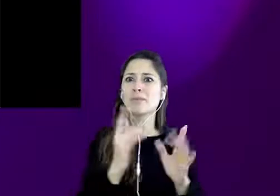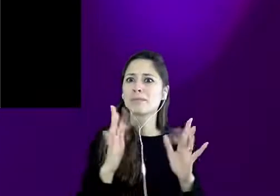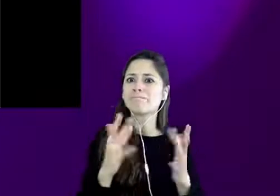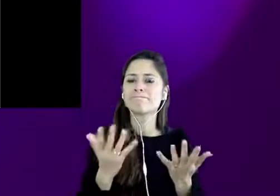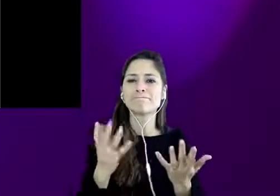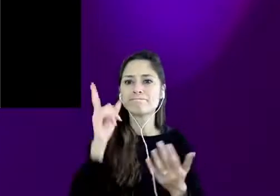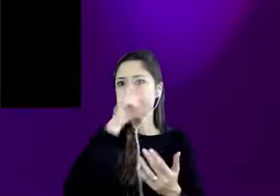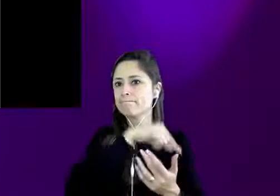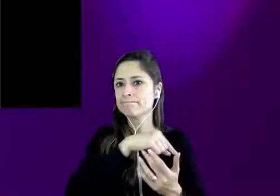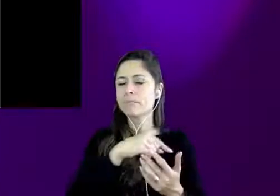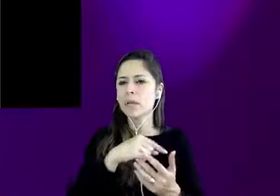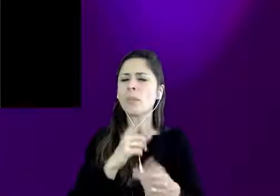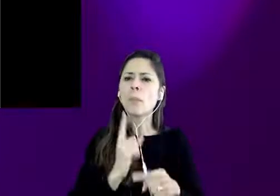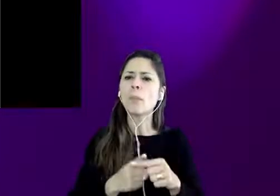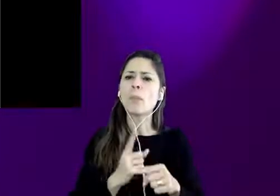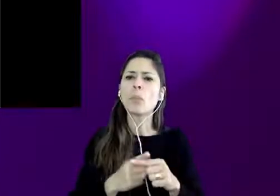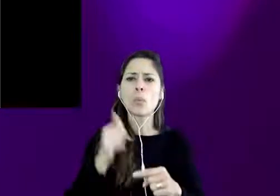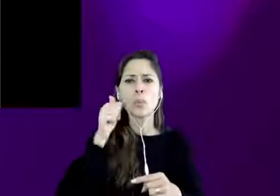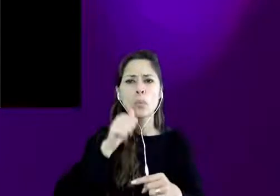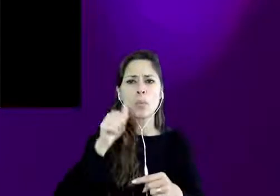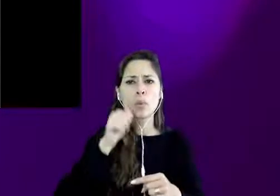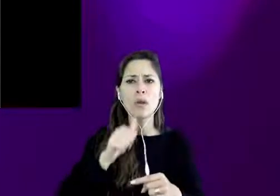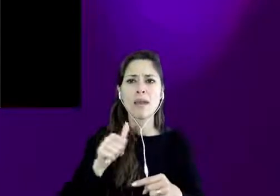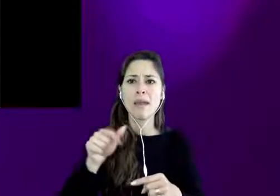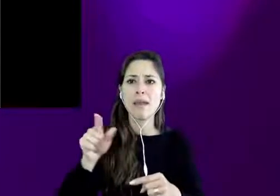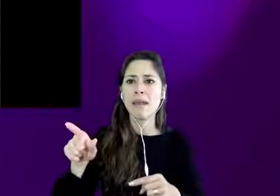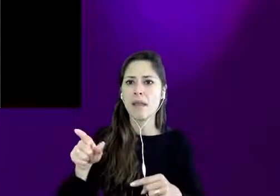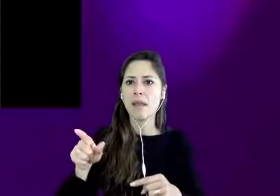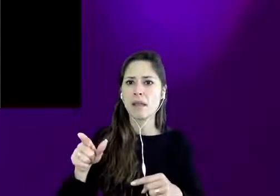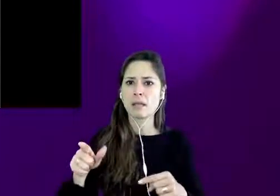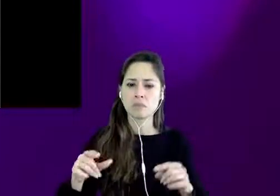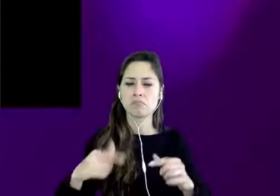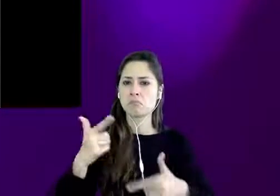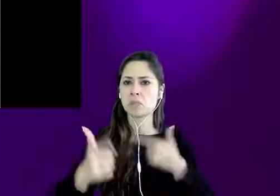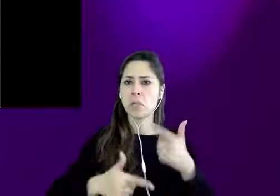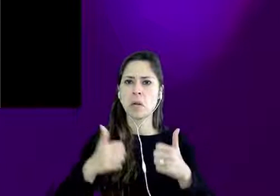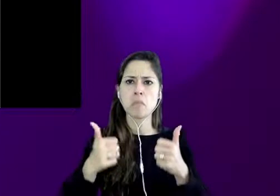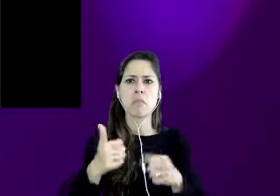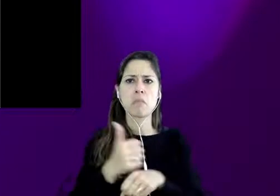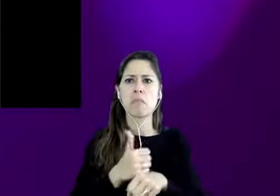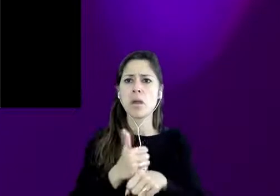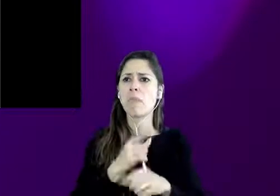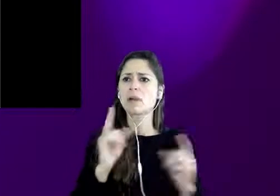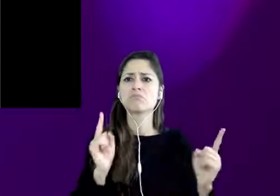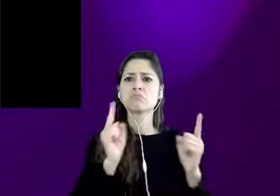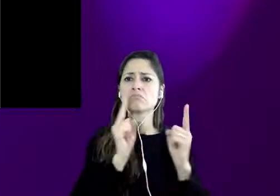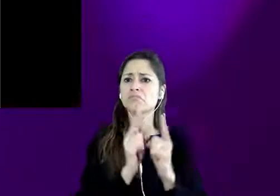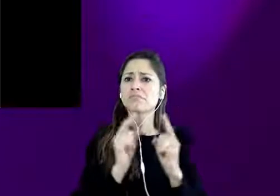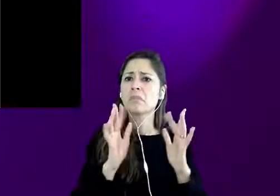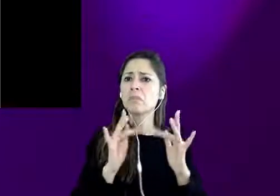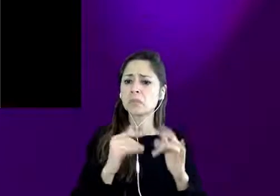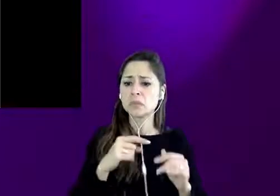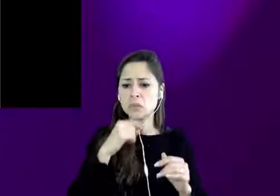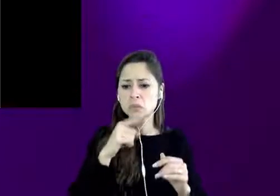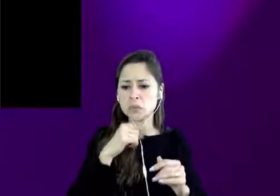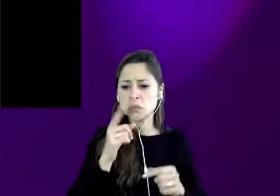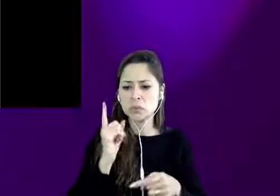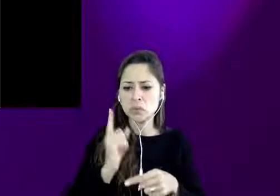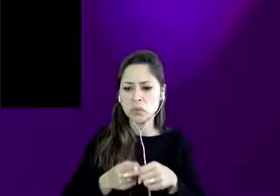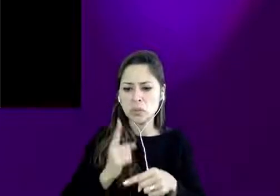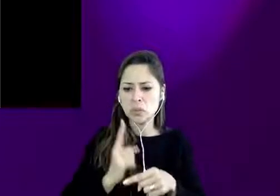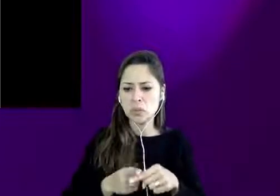high achieving, they cannot find a partner? So why are they using egg freezing as a way